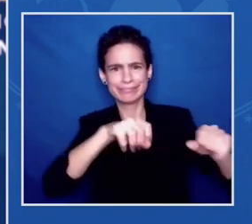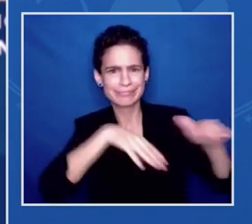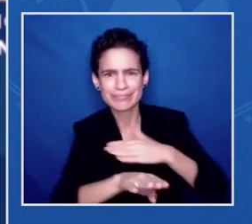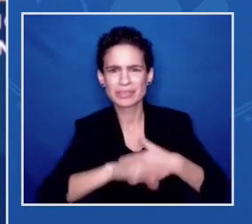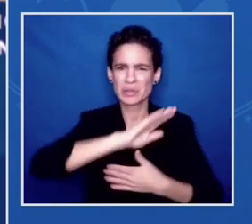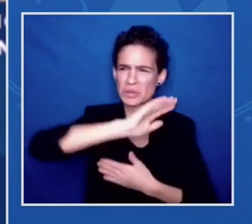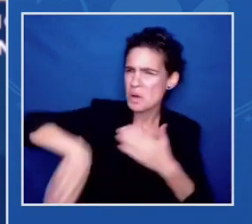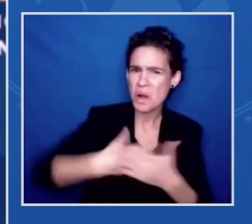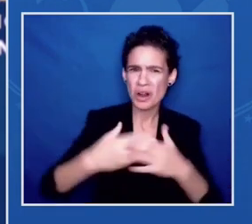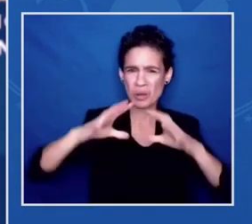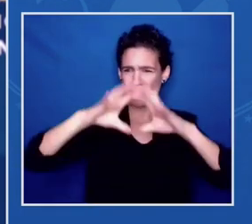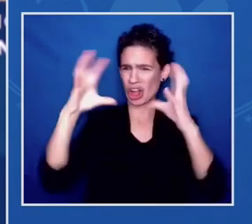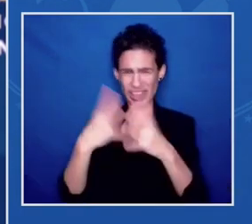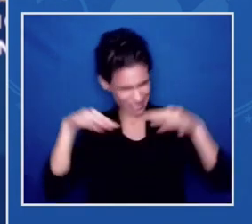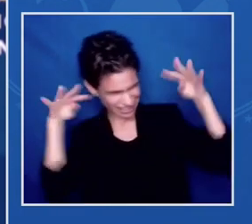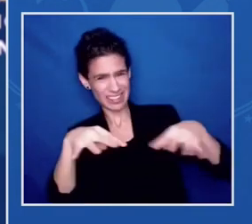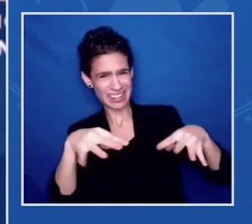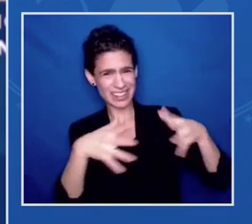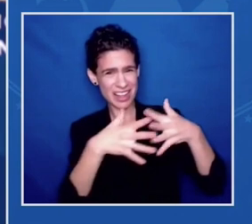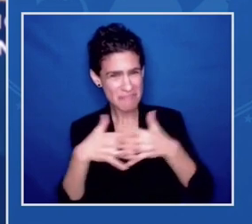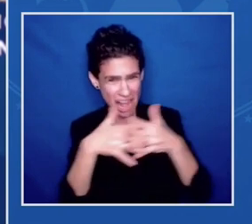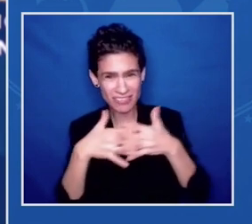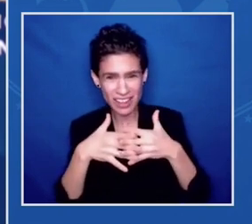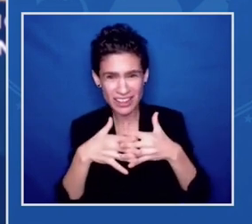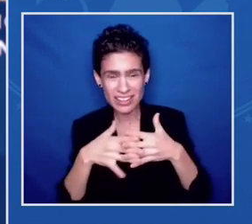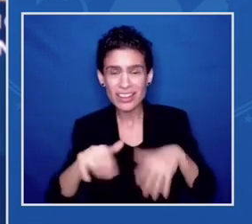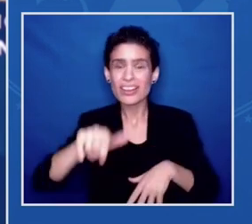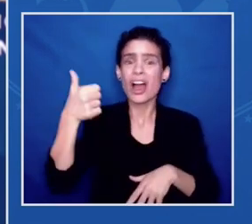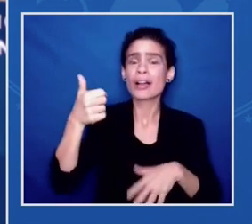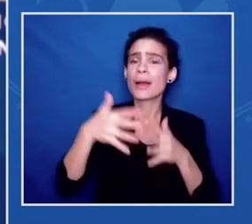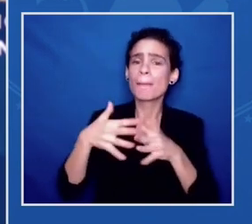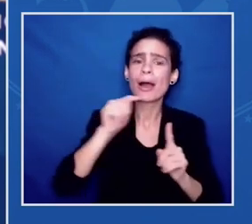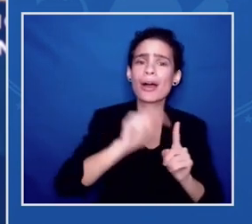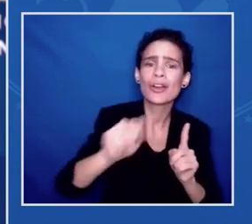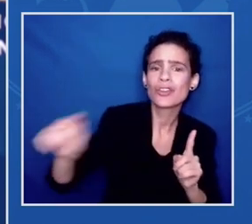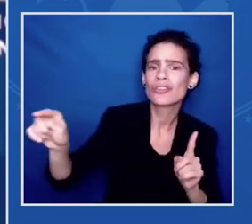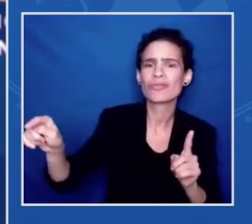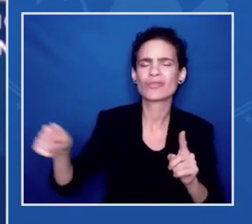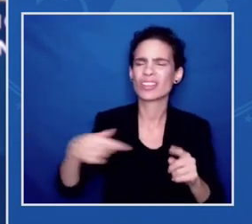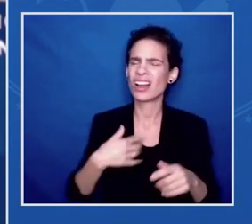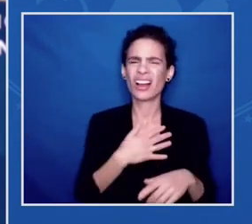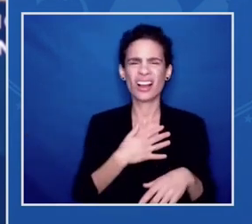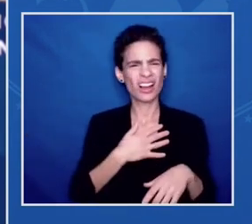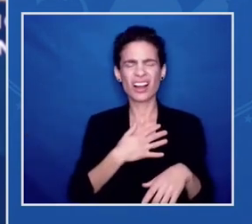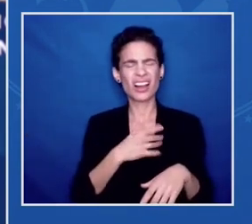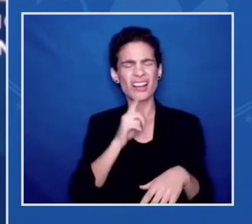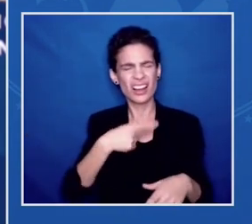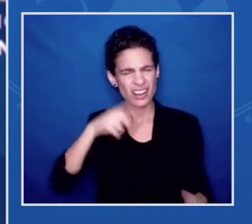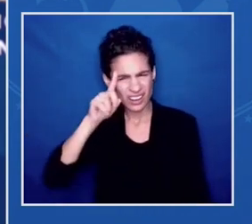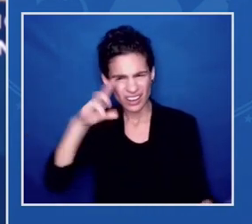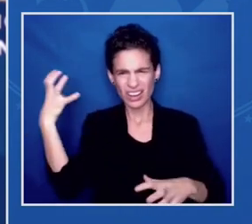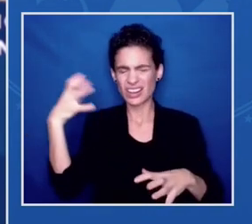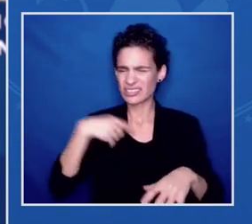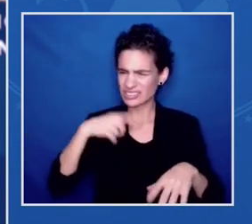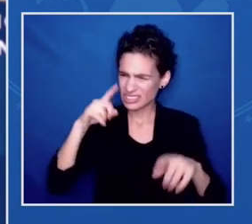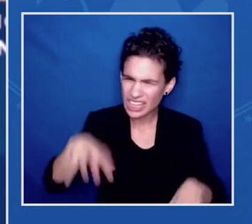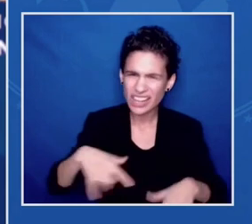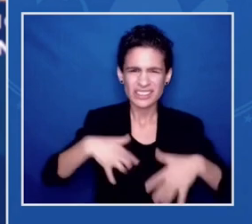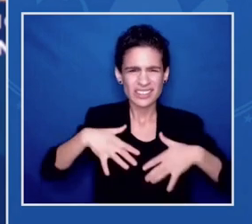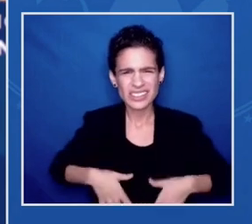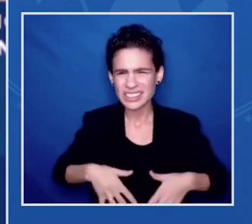The world's watching. Like so many other Americans, I am genuinely shocked and saddened that